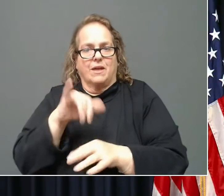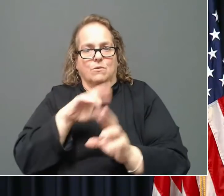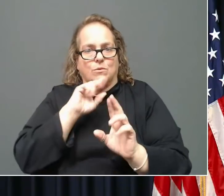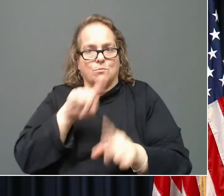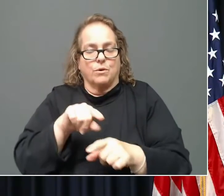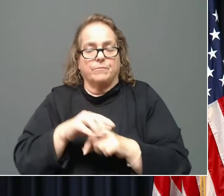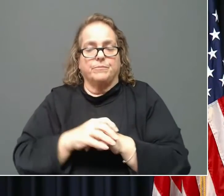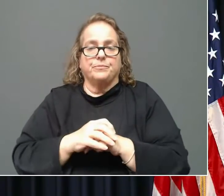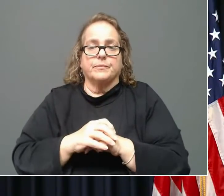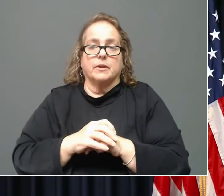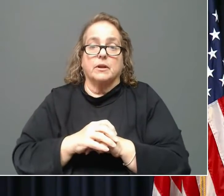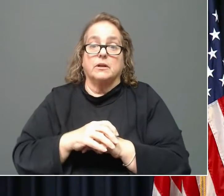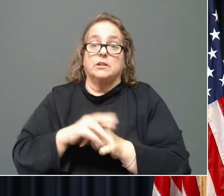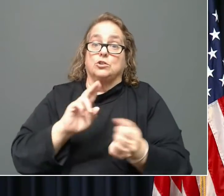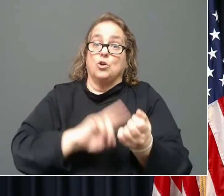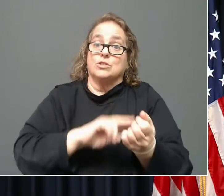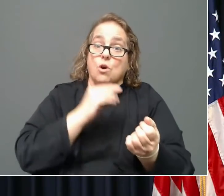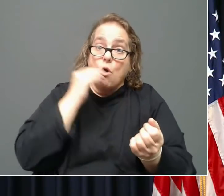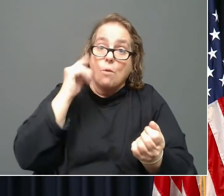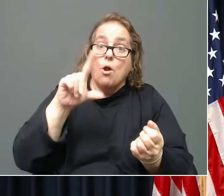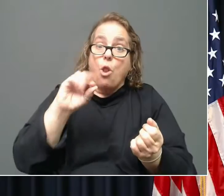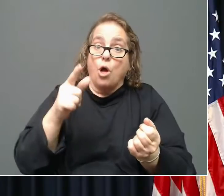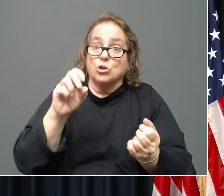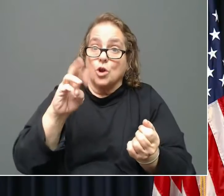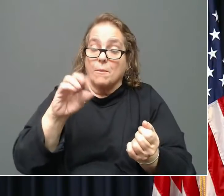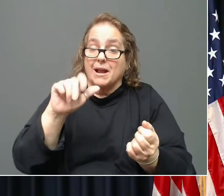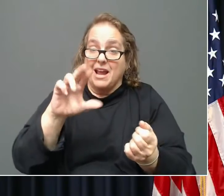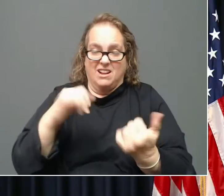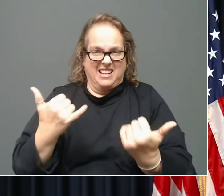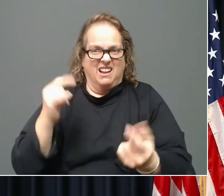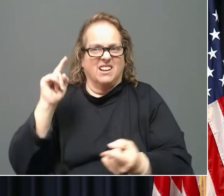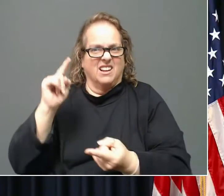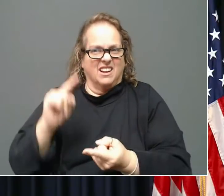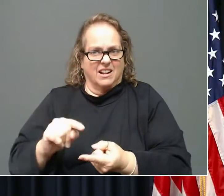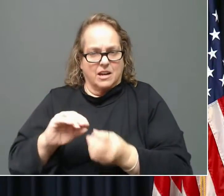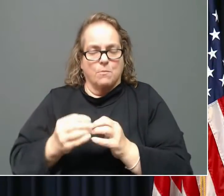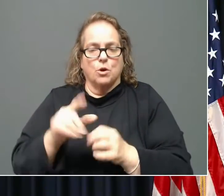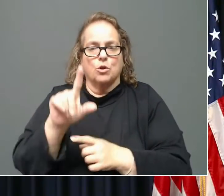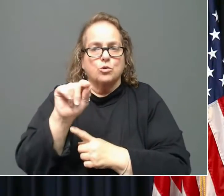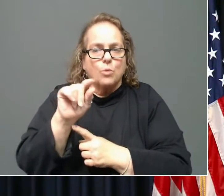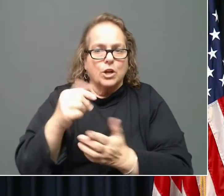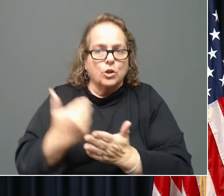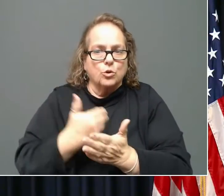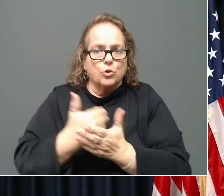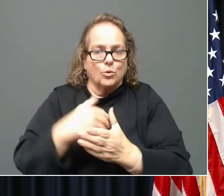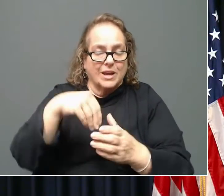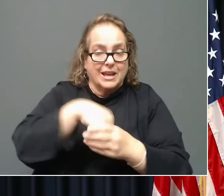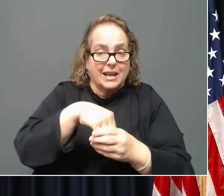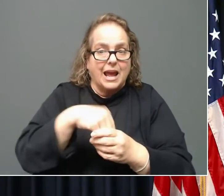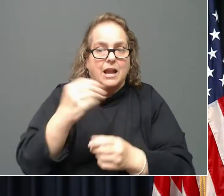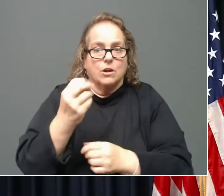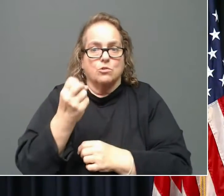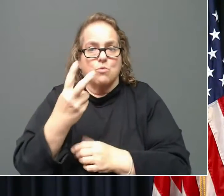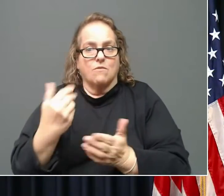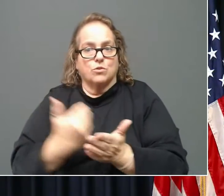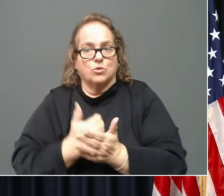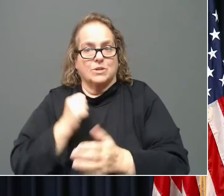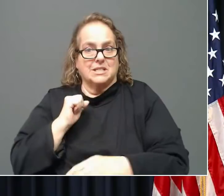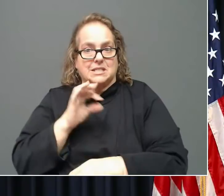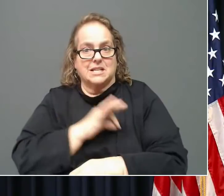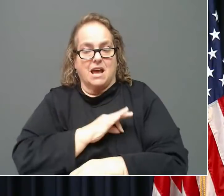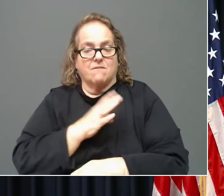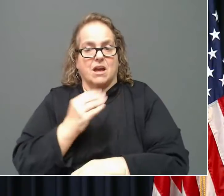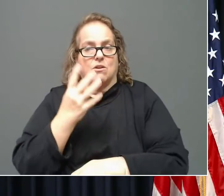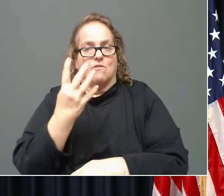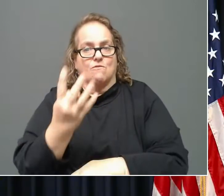facilities, again, declining number of cases, 20 new residents, 12 new staff, 4 deaths that we can